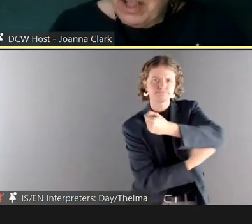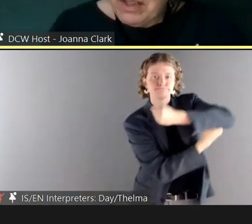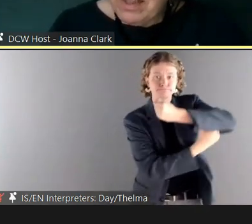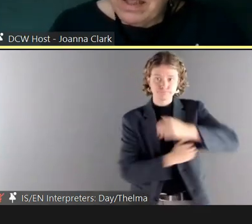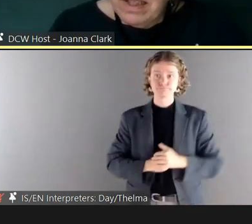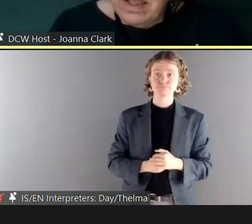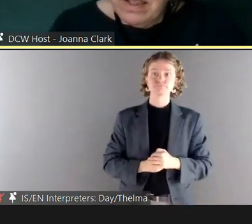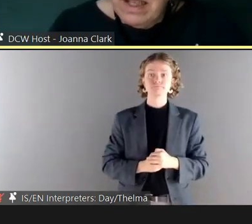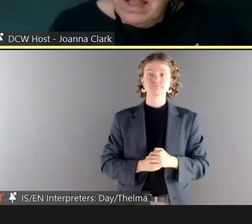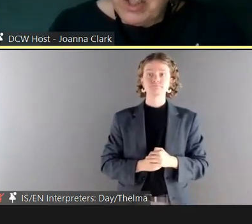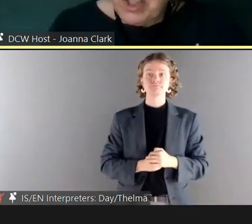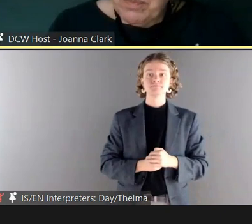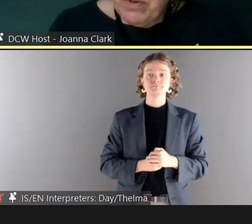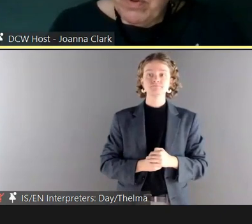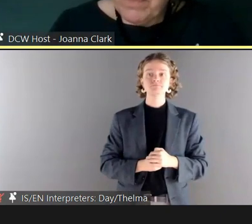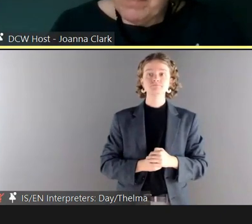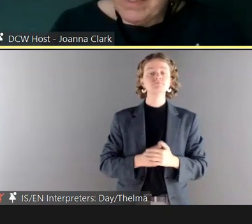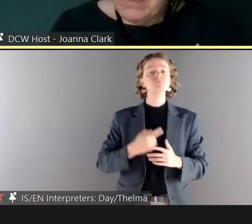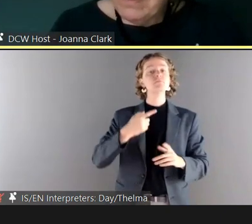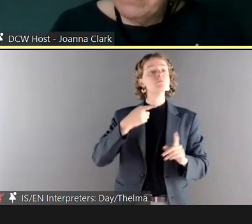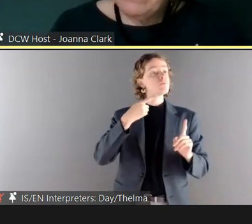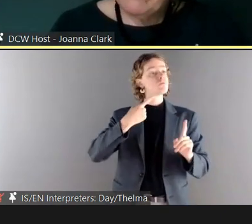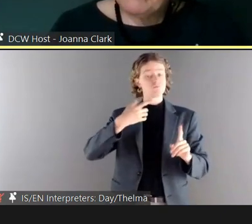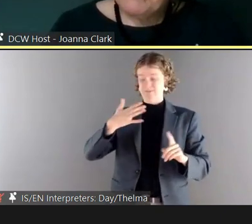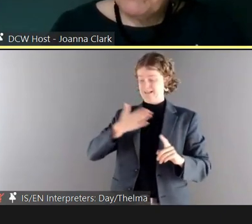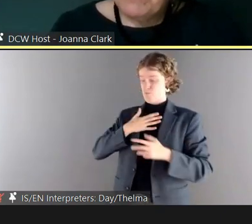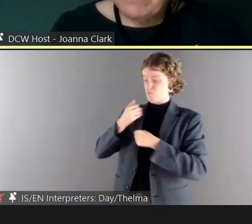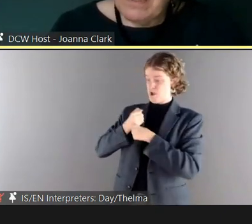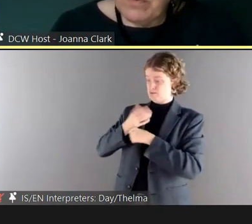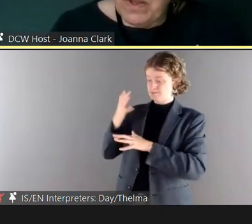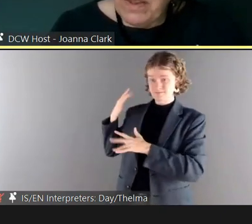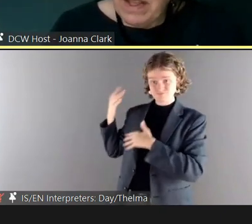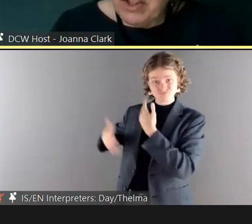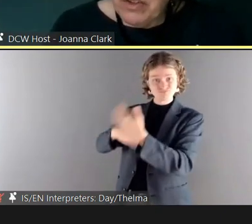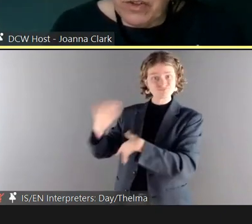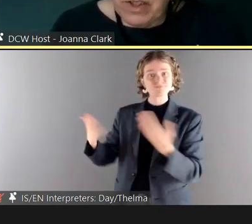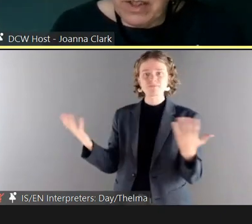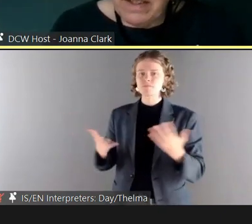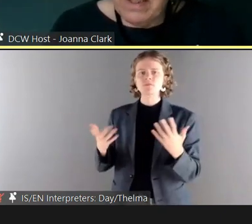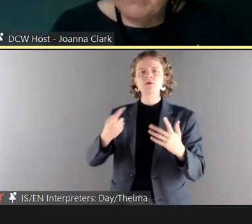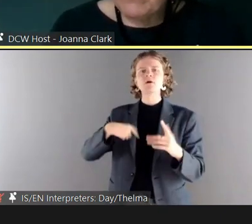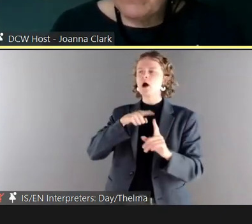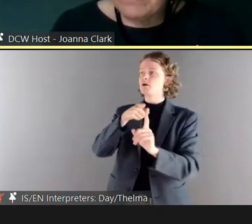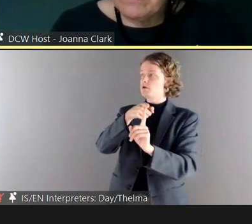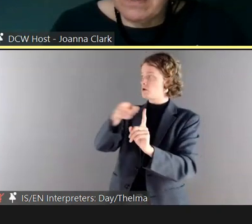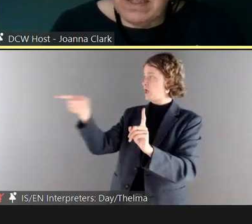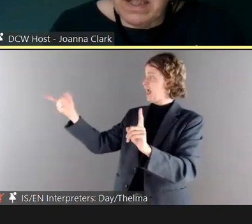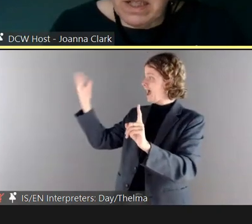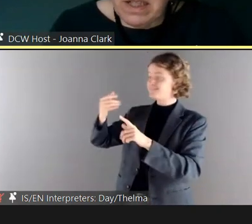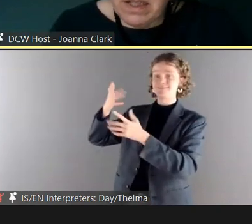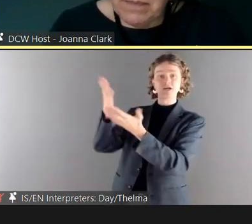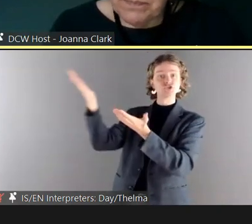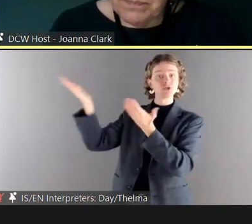their child can learn, and to support families to learn how to communicate with their children in those critical